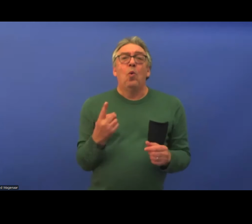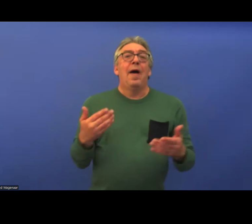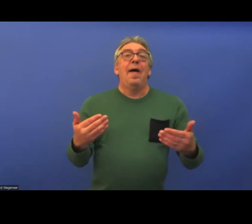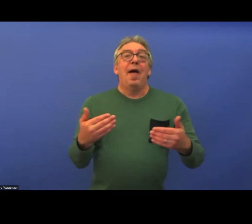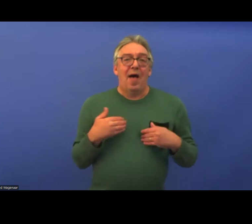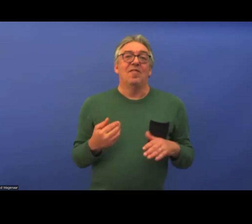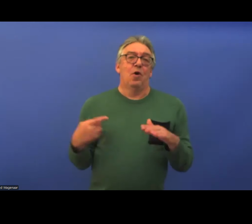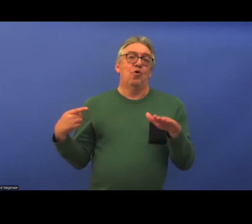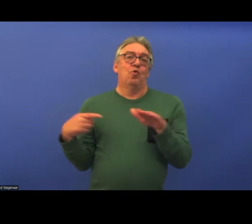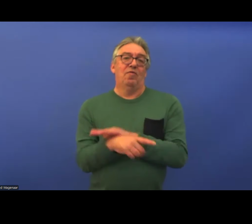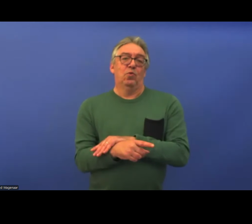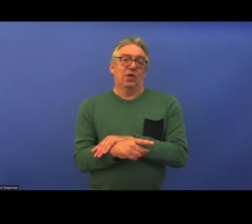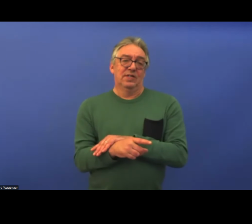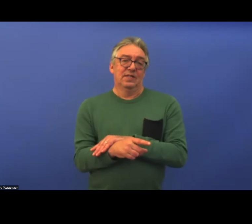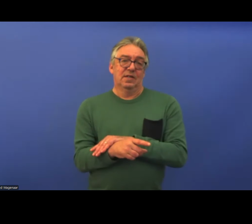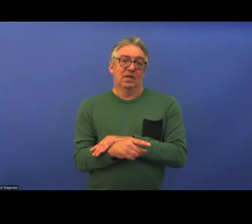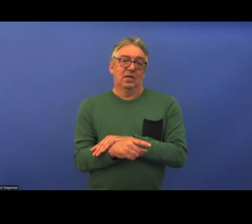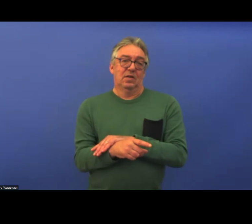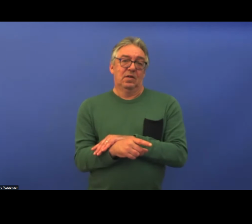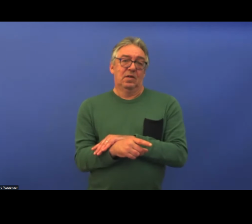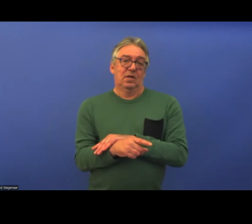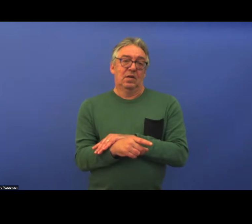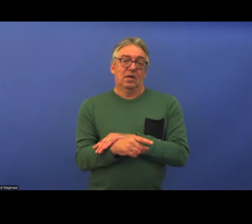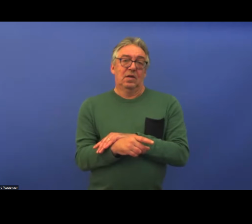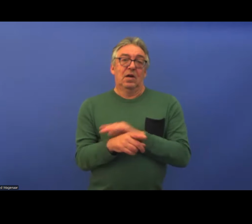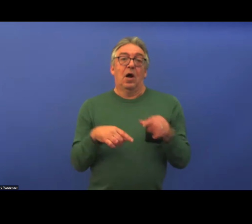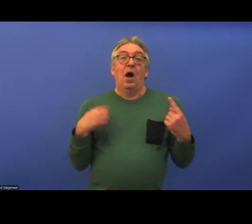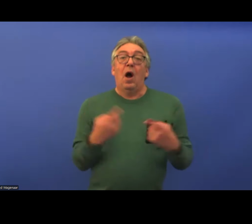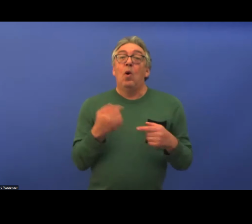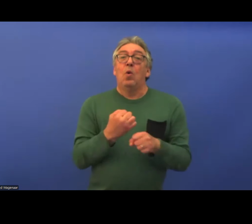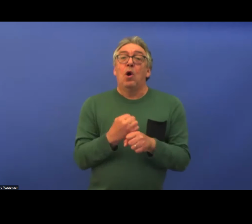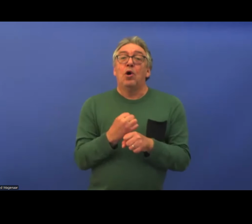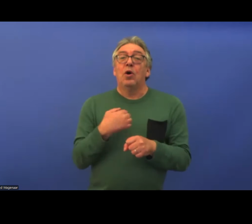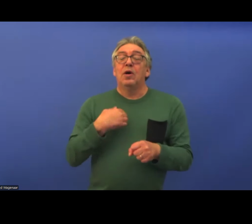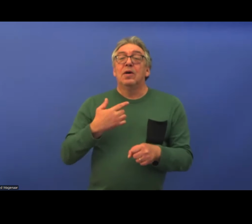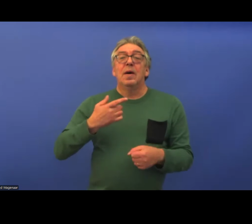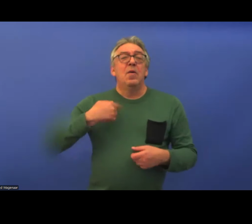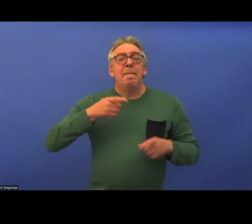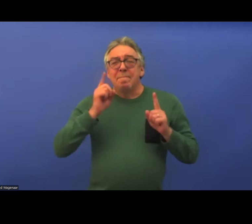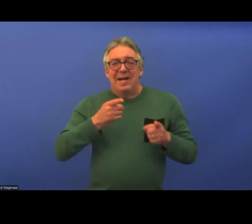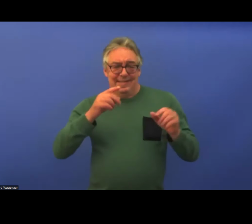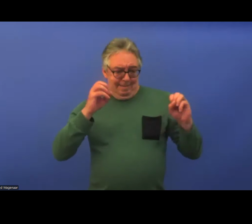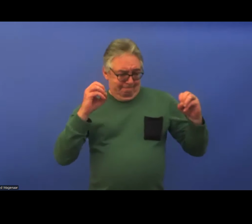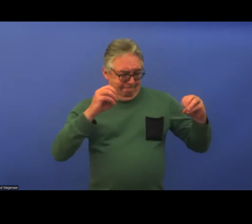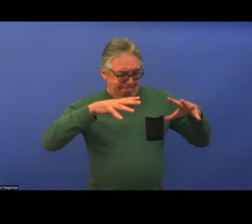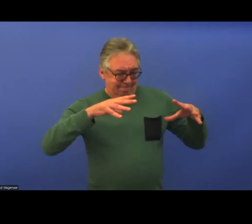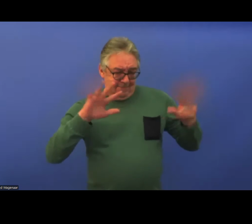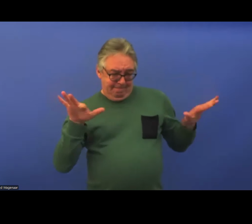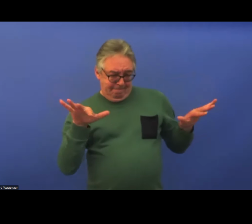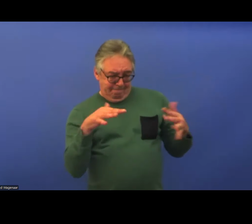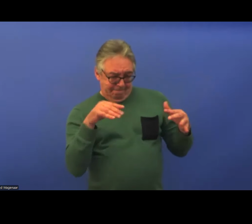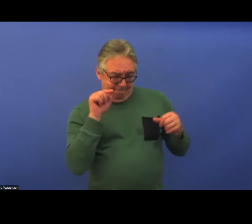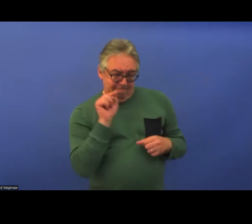particular refugees with disabilities, are made invisible in our work. So it is relevant in every country of the